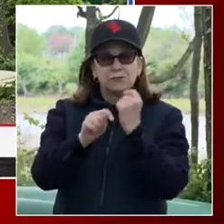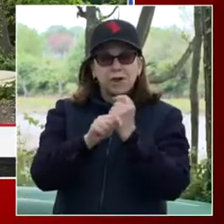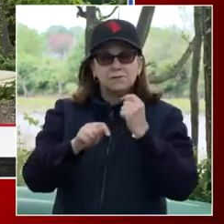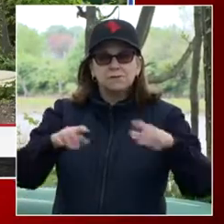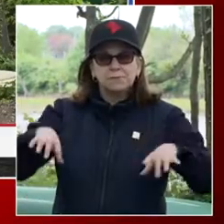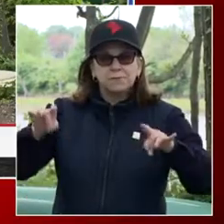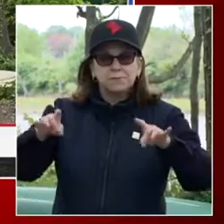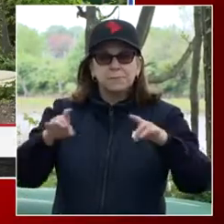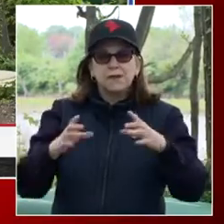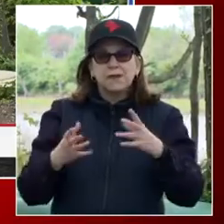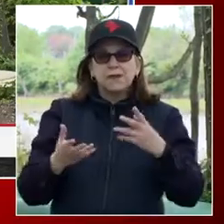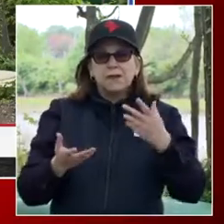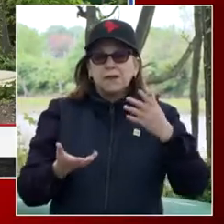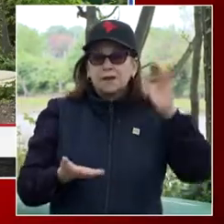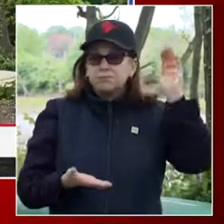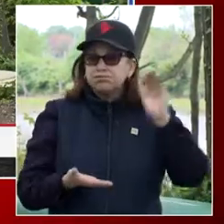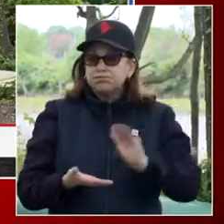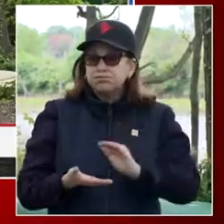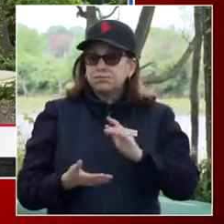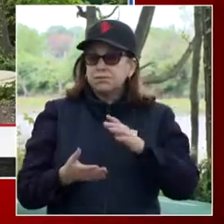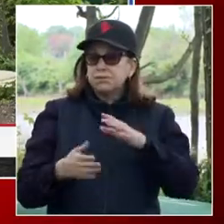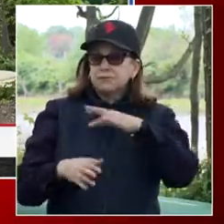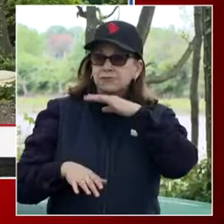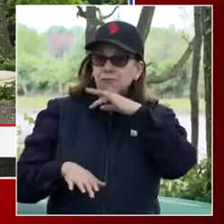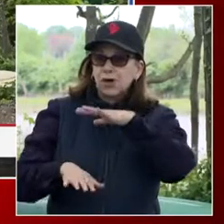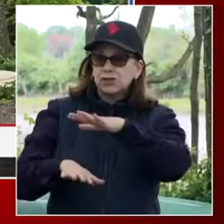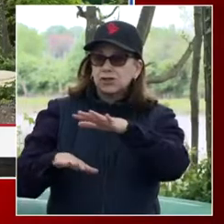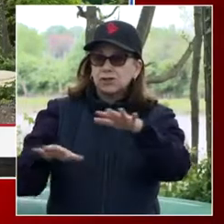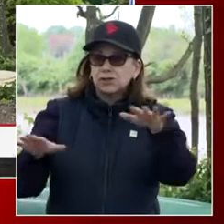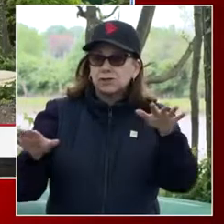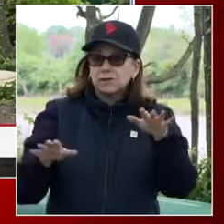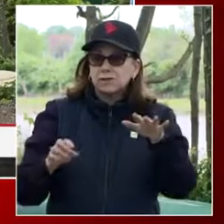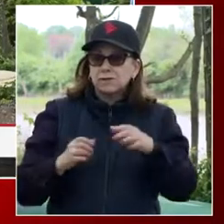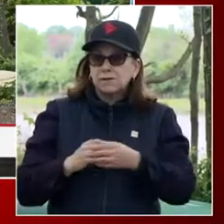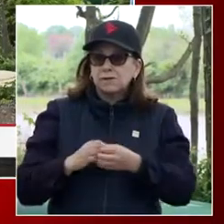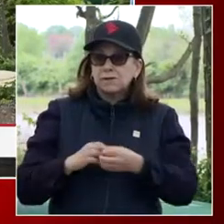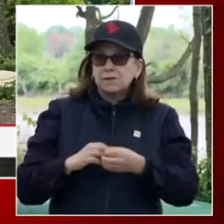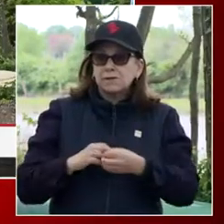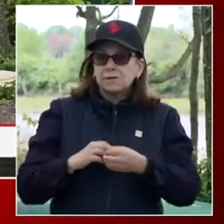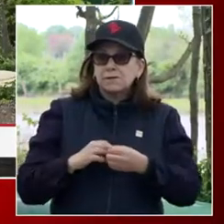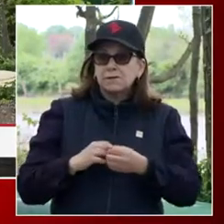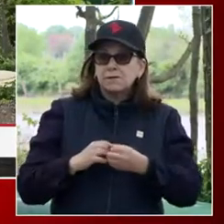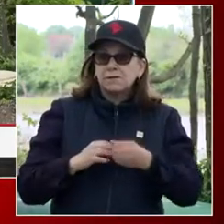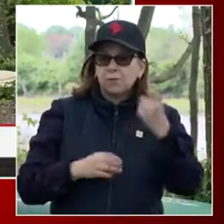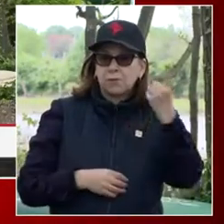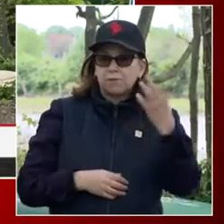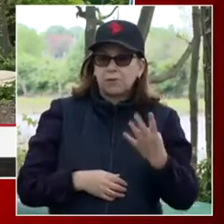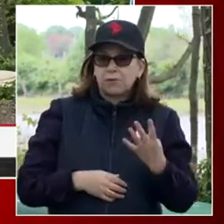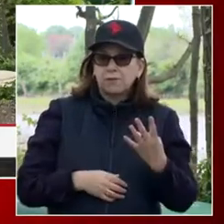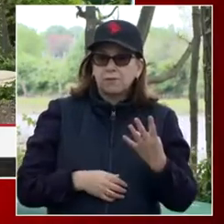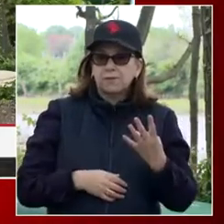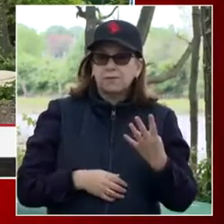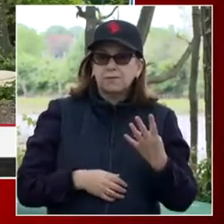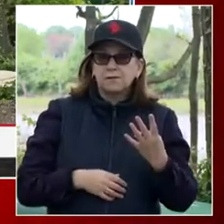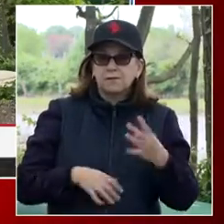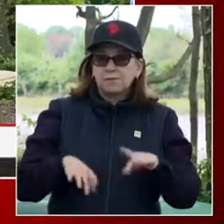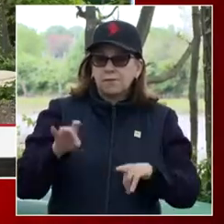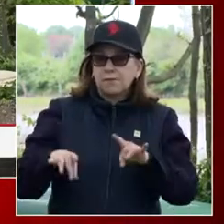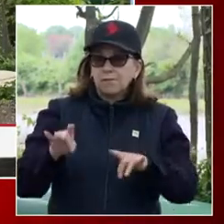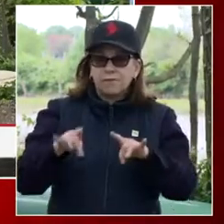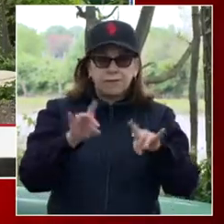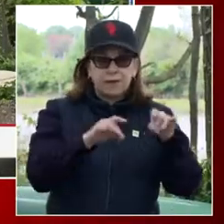nearly 70%. And so bags used to be 1/4 of the trash that we found in our rivers and our